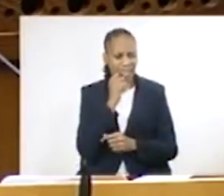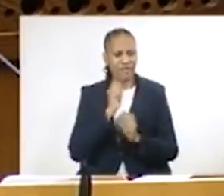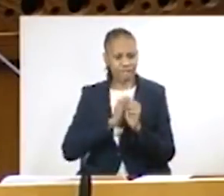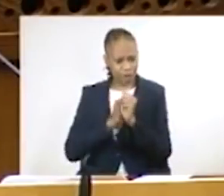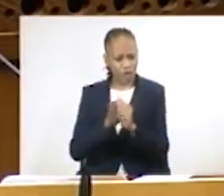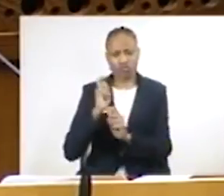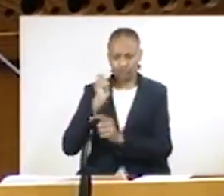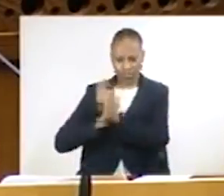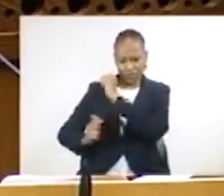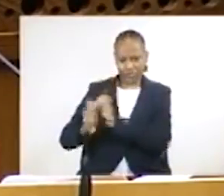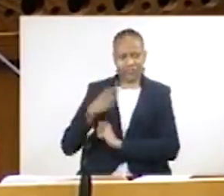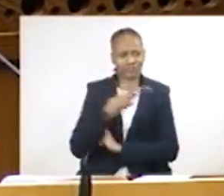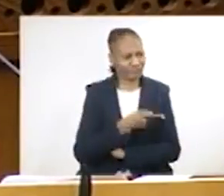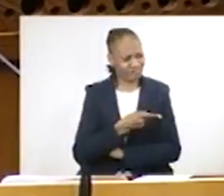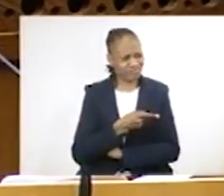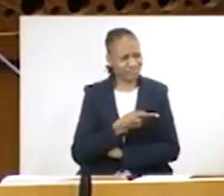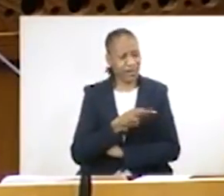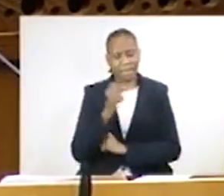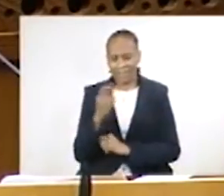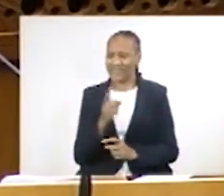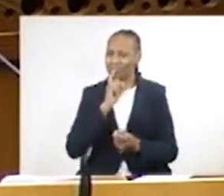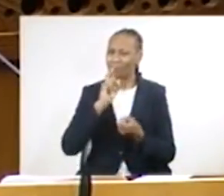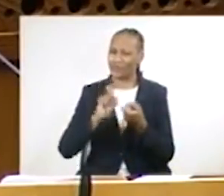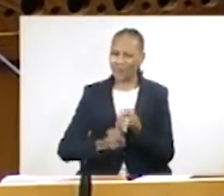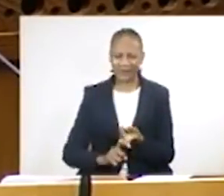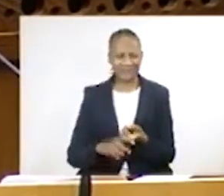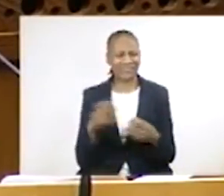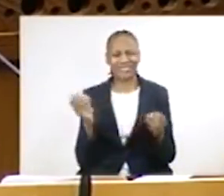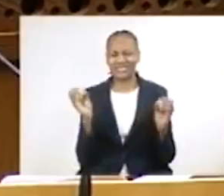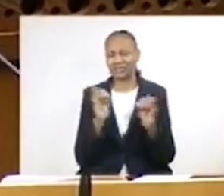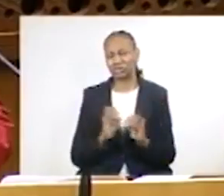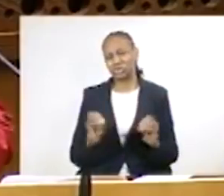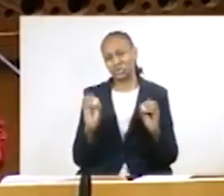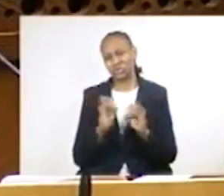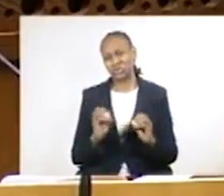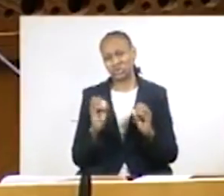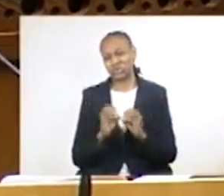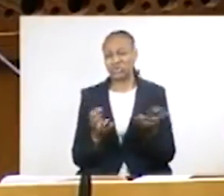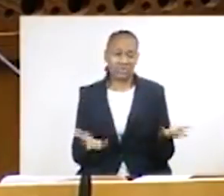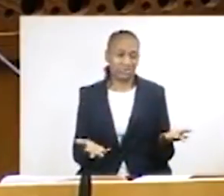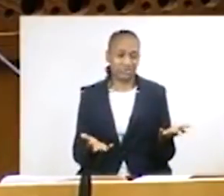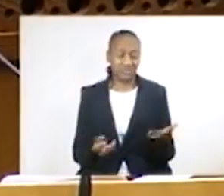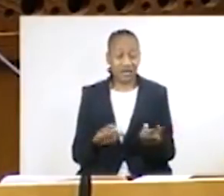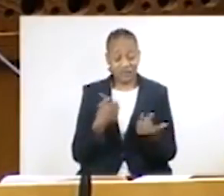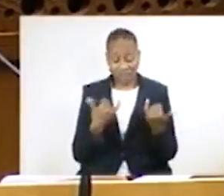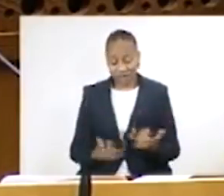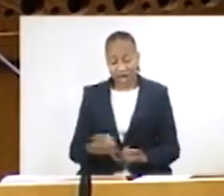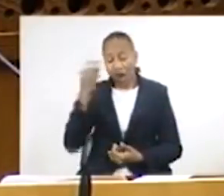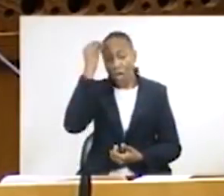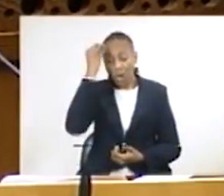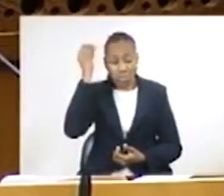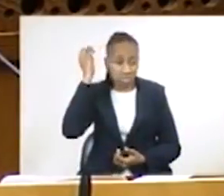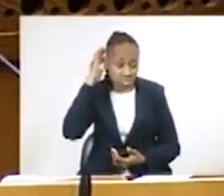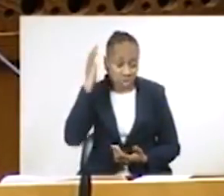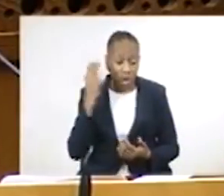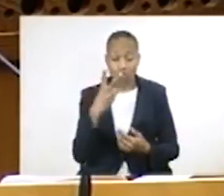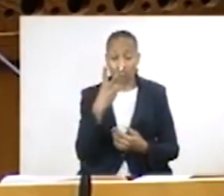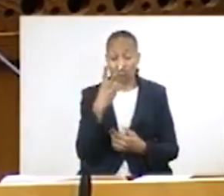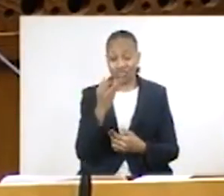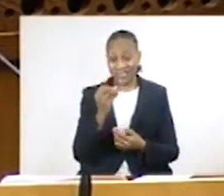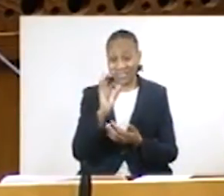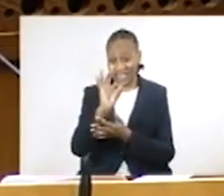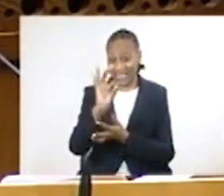clap hands. They encourage this mediocrity, lack of leadership, and misleading of the nation and the poor. You are